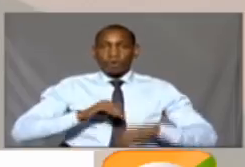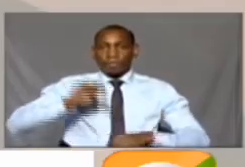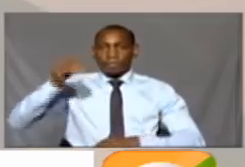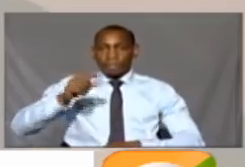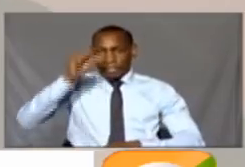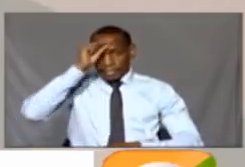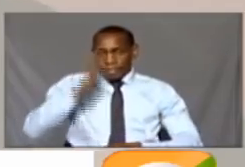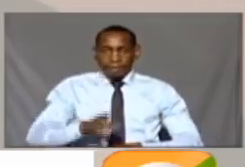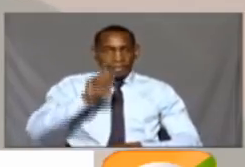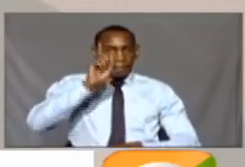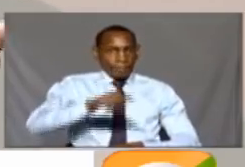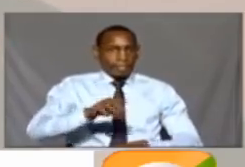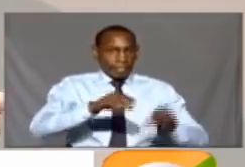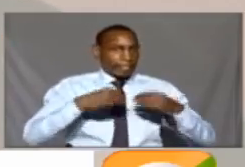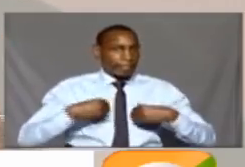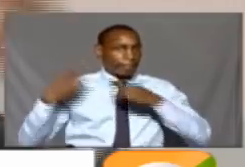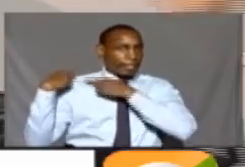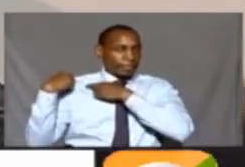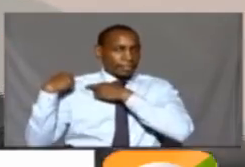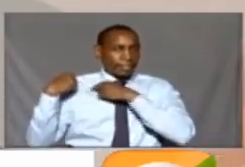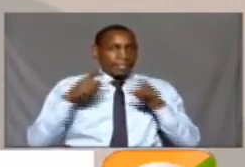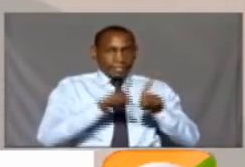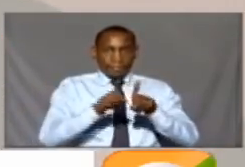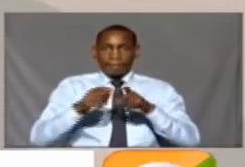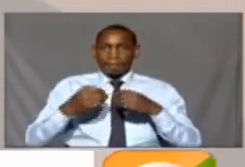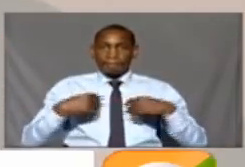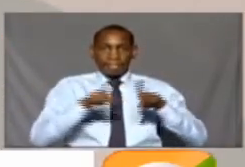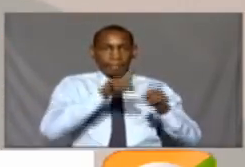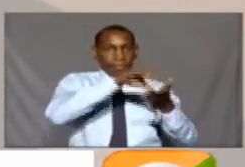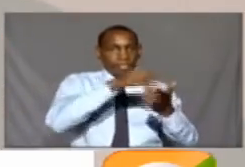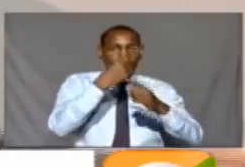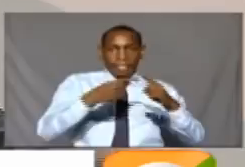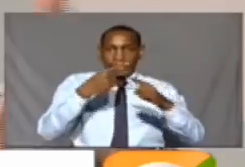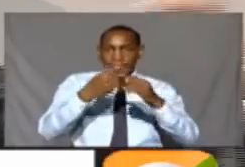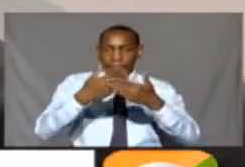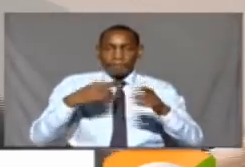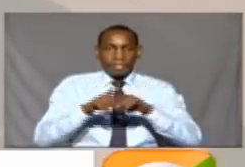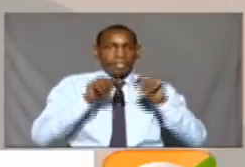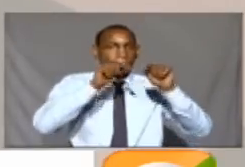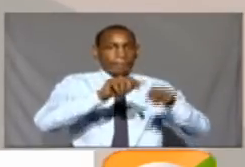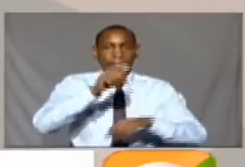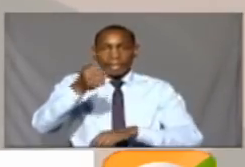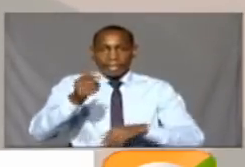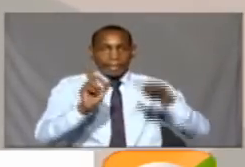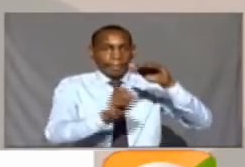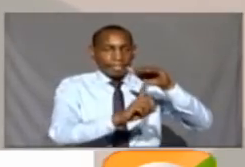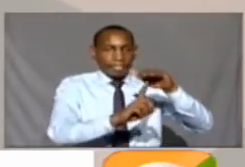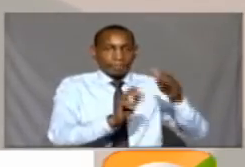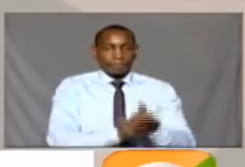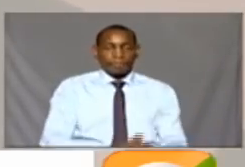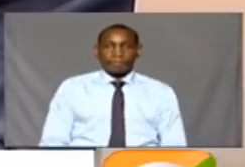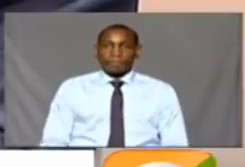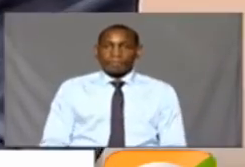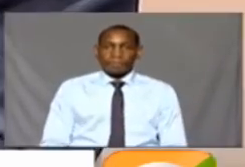should carry their cross. And yet you had a seat almost similar to that years ago, and you blamed it on others in your ministry. In